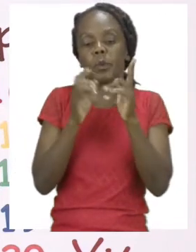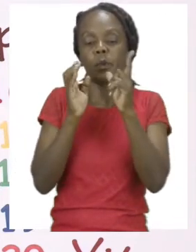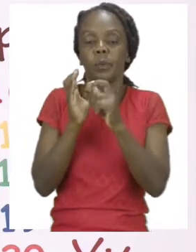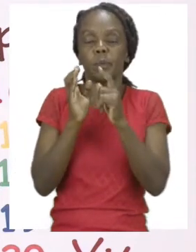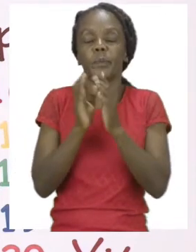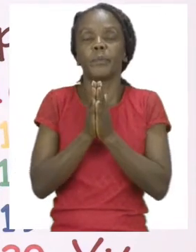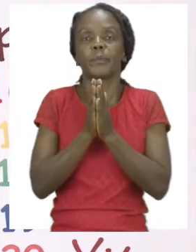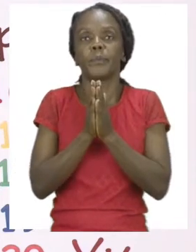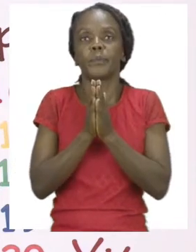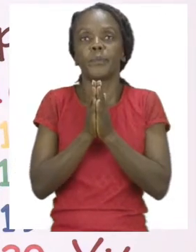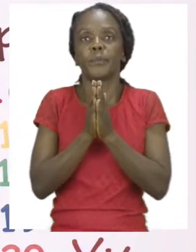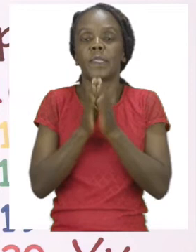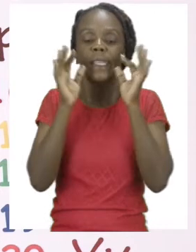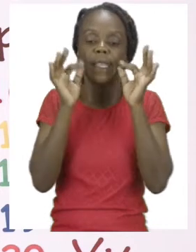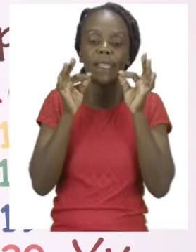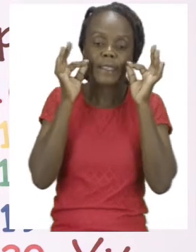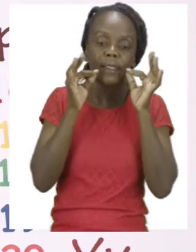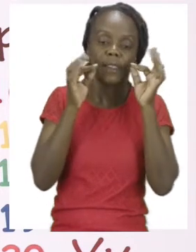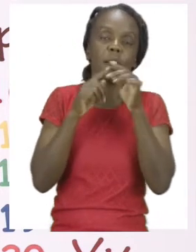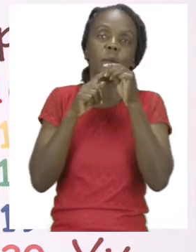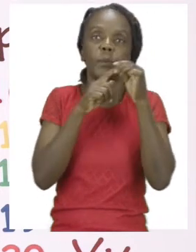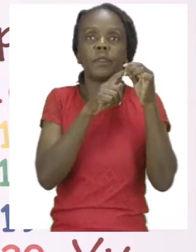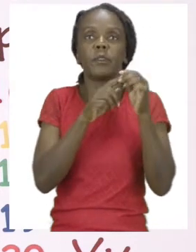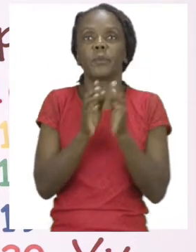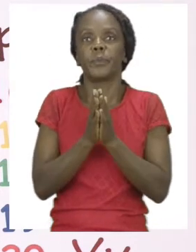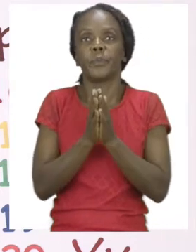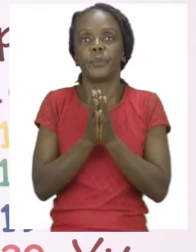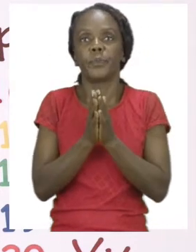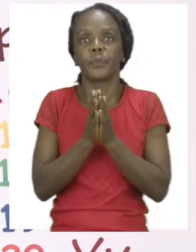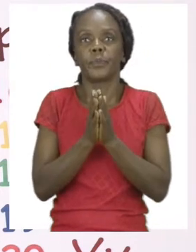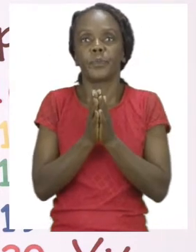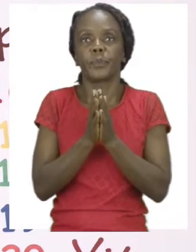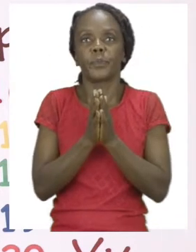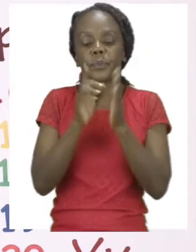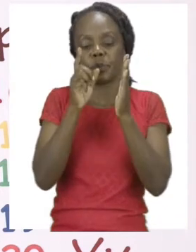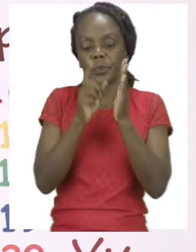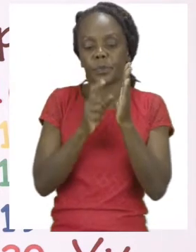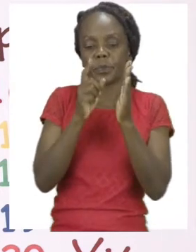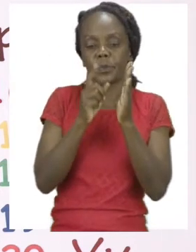us take our sanitizer and sing our special sanitizing song.